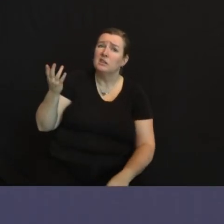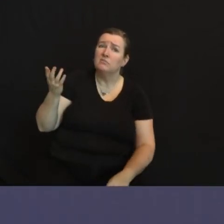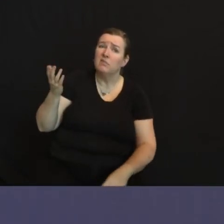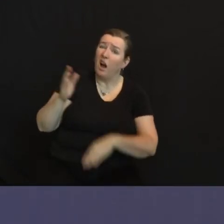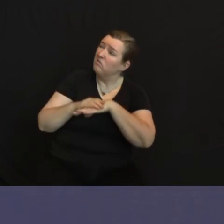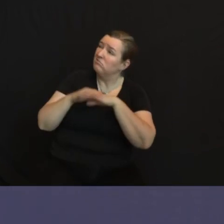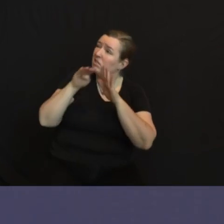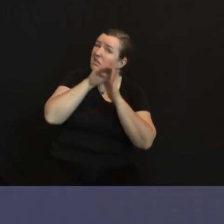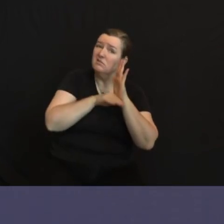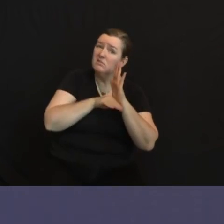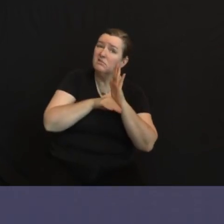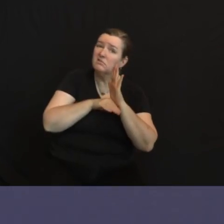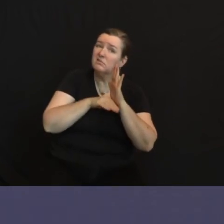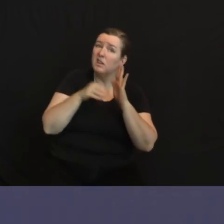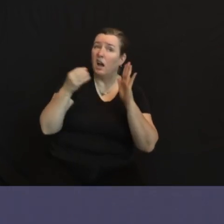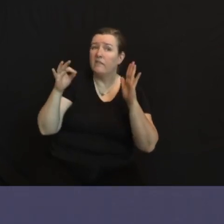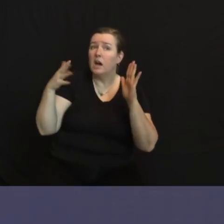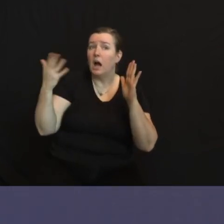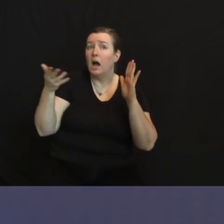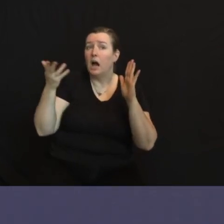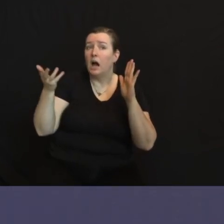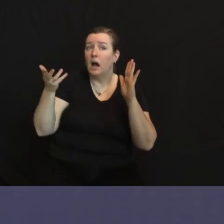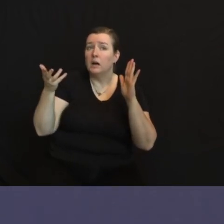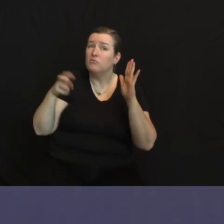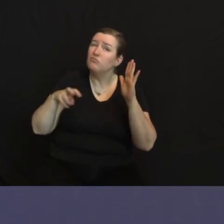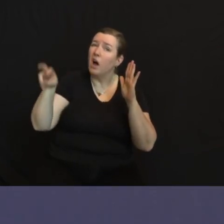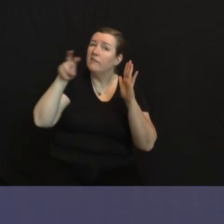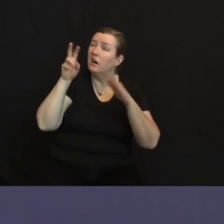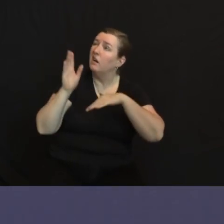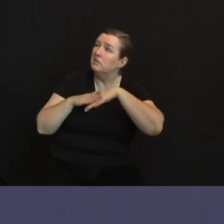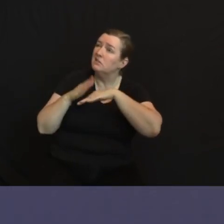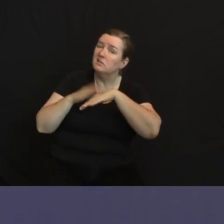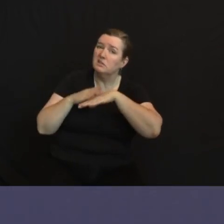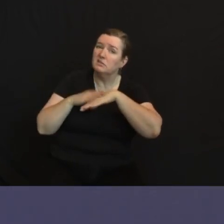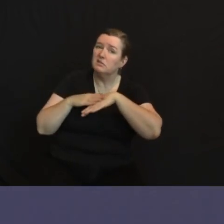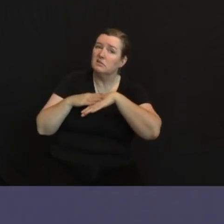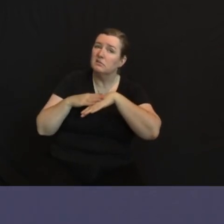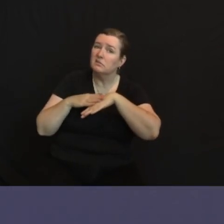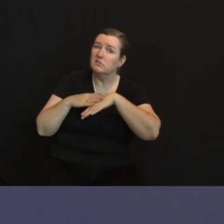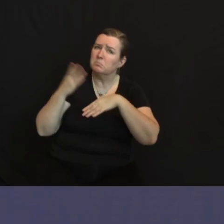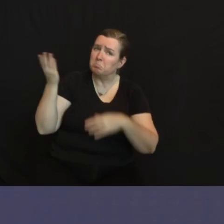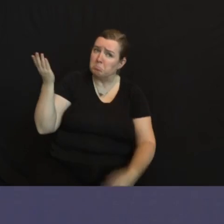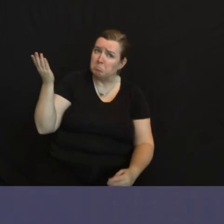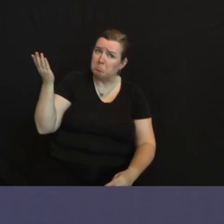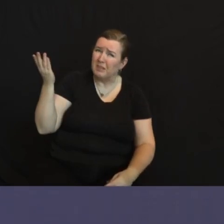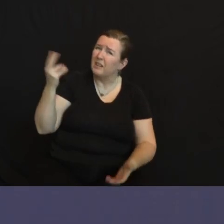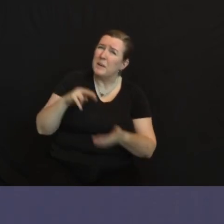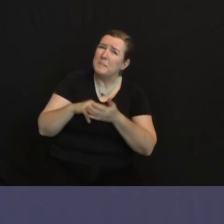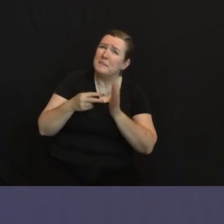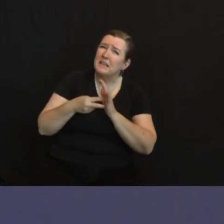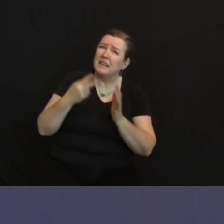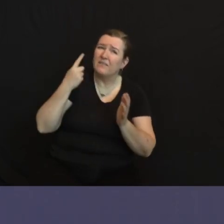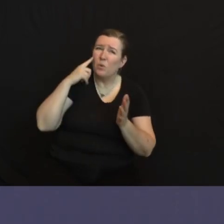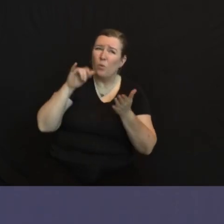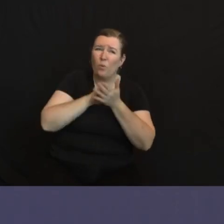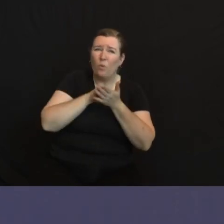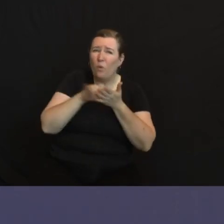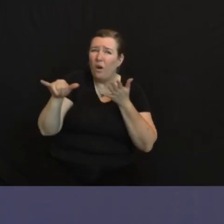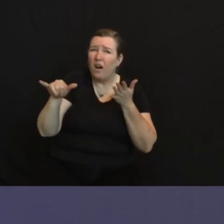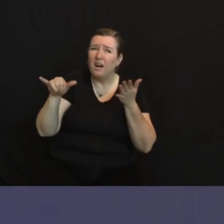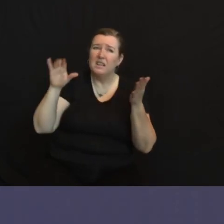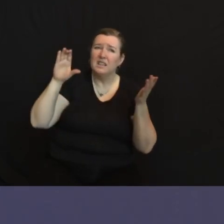added to the New Jersey, New York, and Connecticut travel advisory. Want to know, what does this mean for the Tri-State Compact? Could we be added to the list